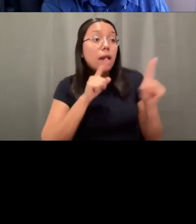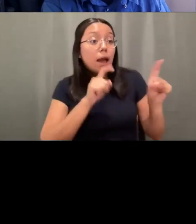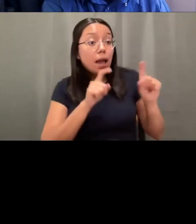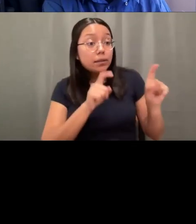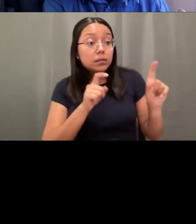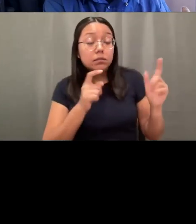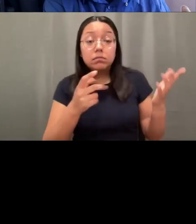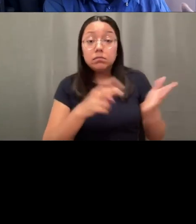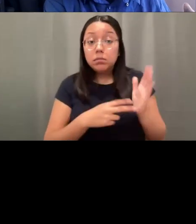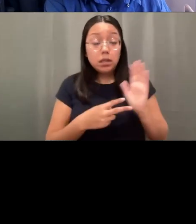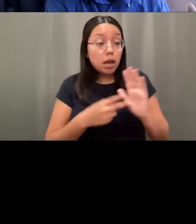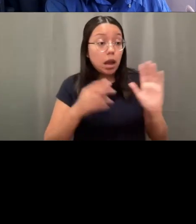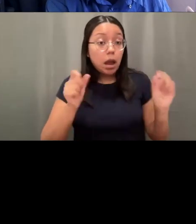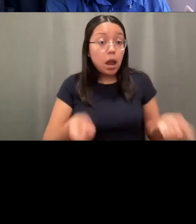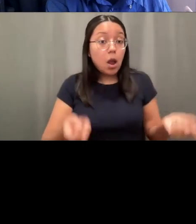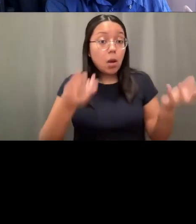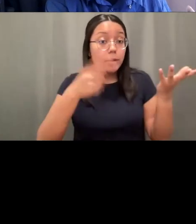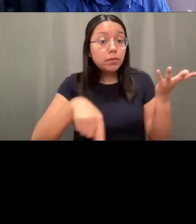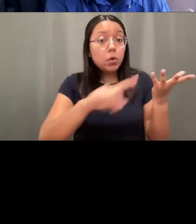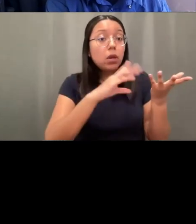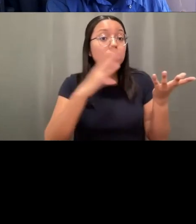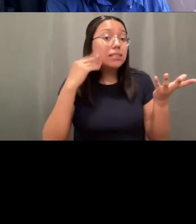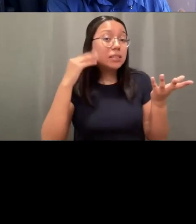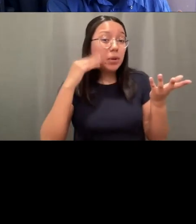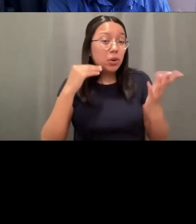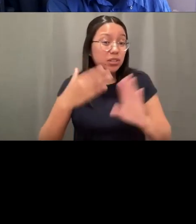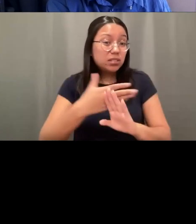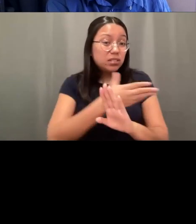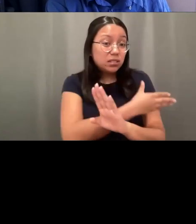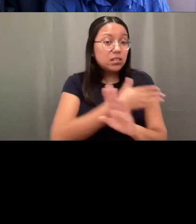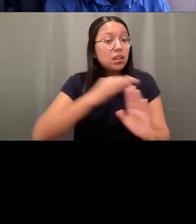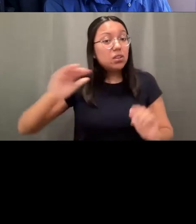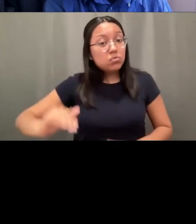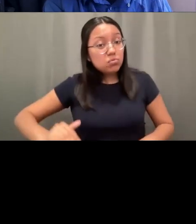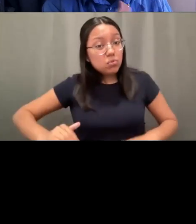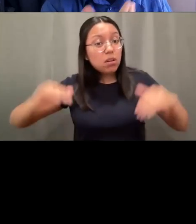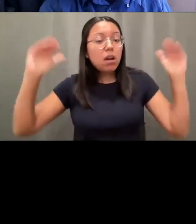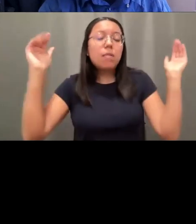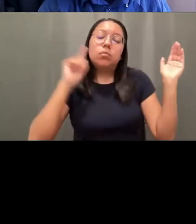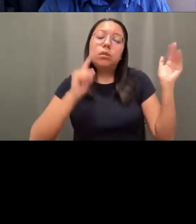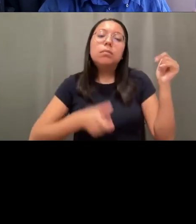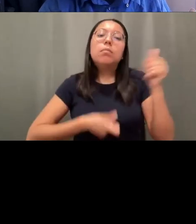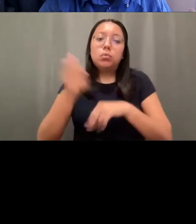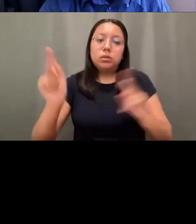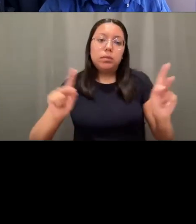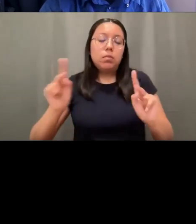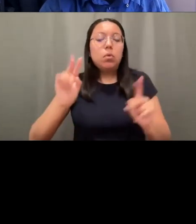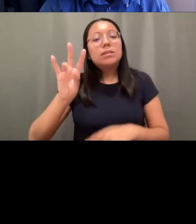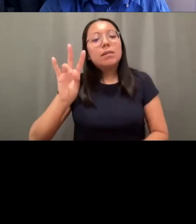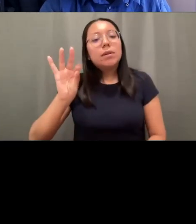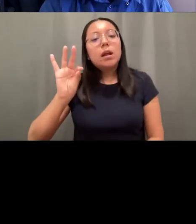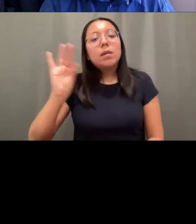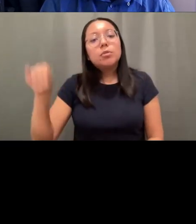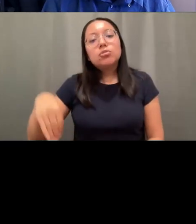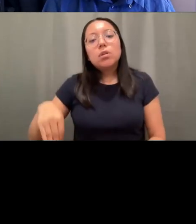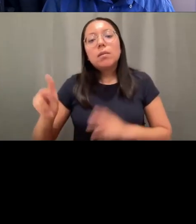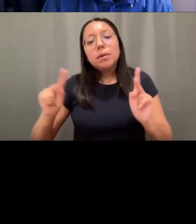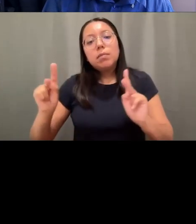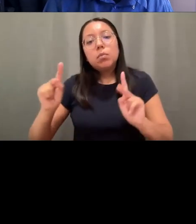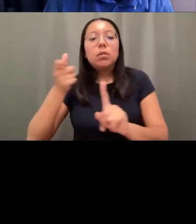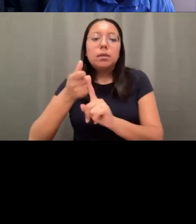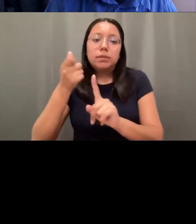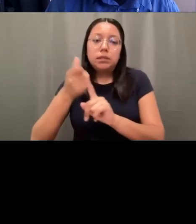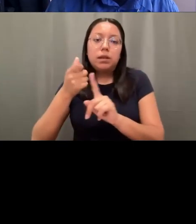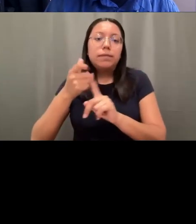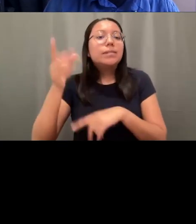during childhood, you can see that it's the majority of folks. So 79% of folks who engage in self-injuring behaviors